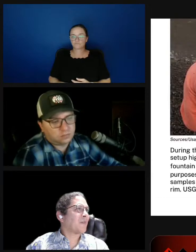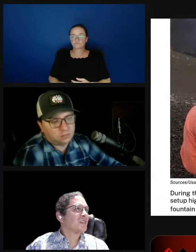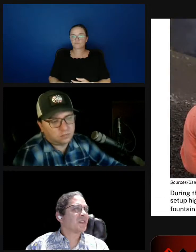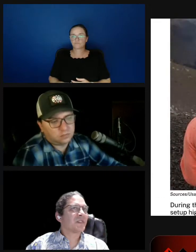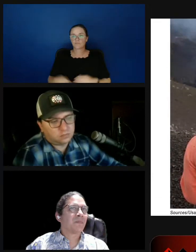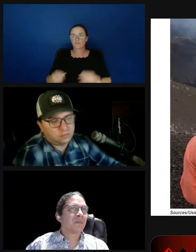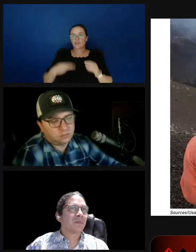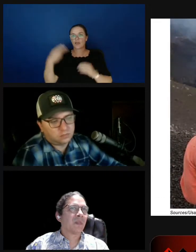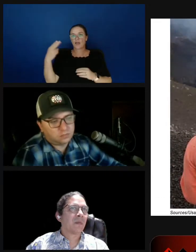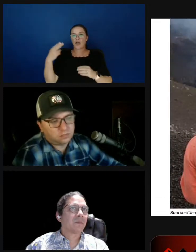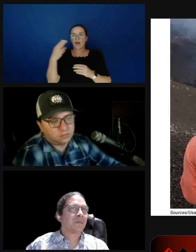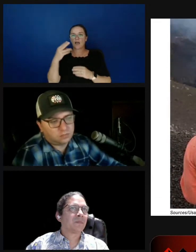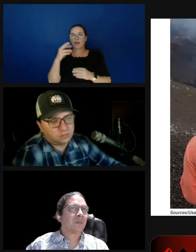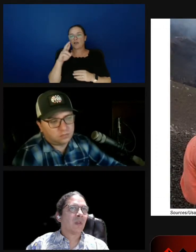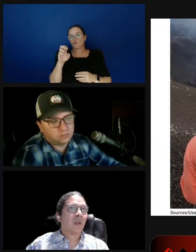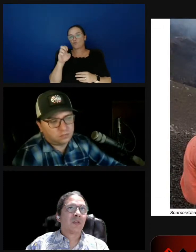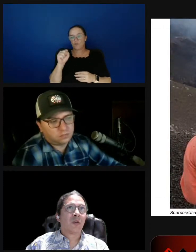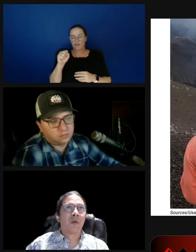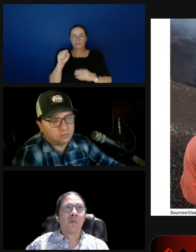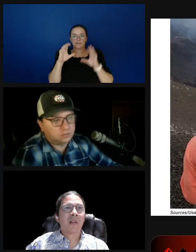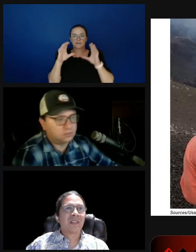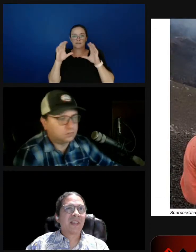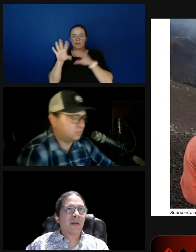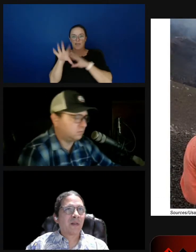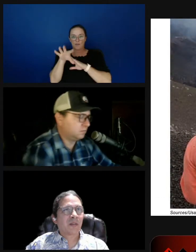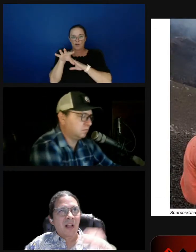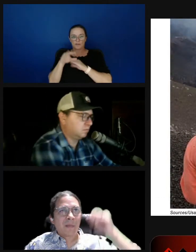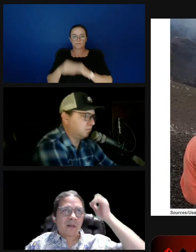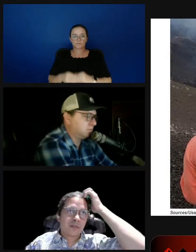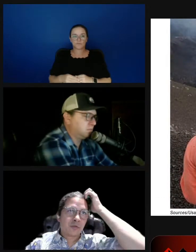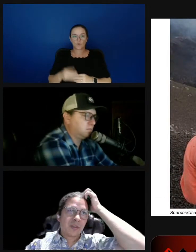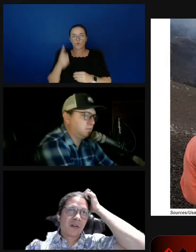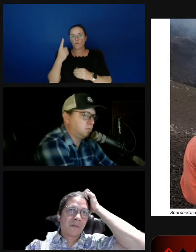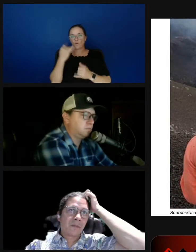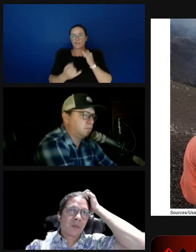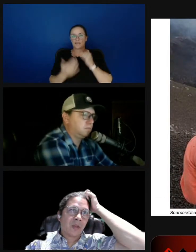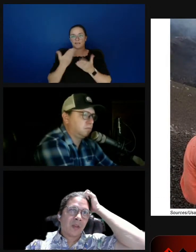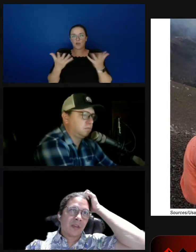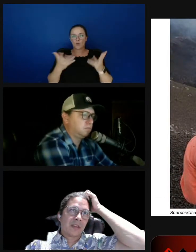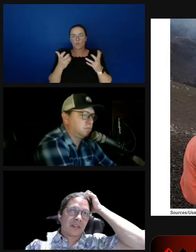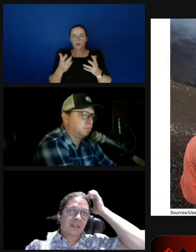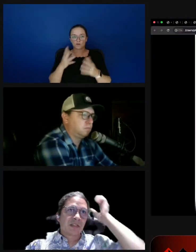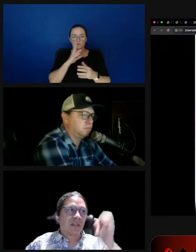high-resolution cameras. Yeah. So one last thing I wanted to talk about visually here